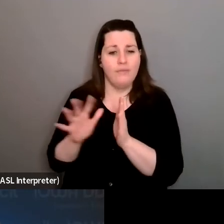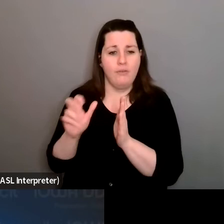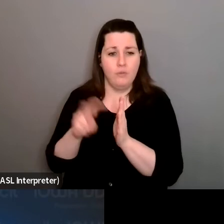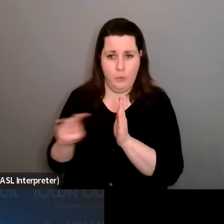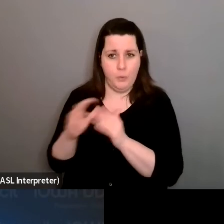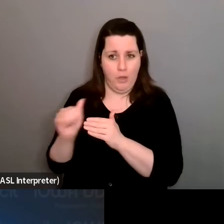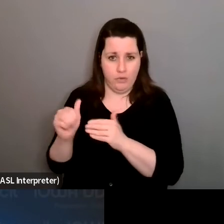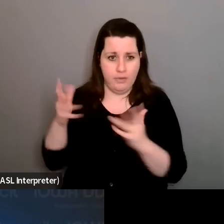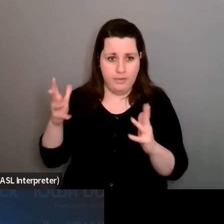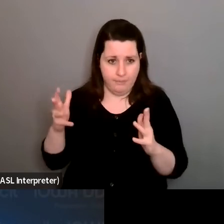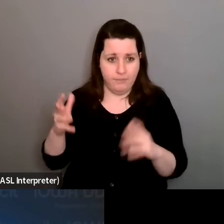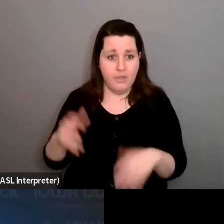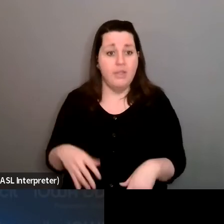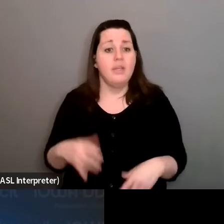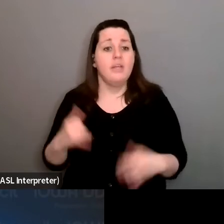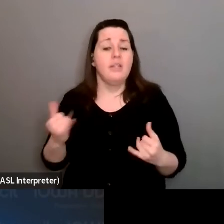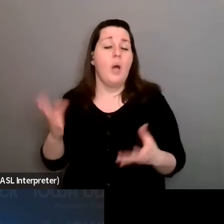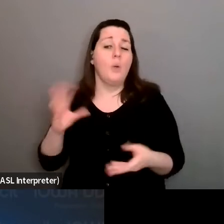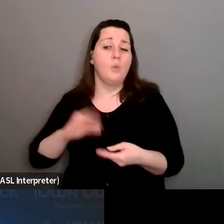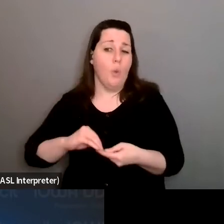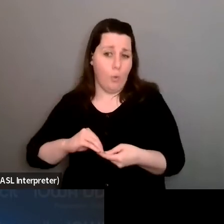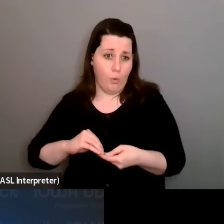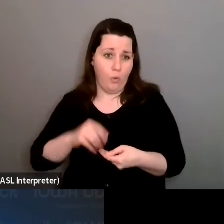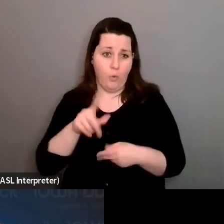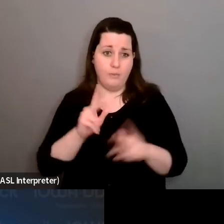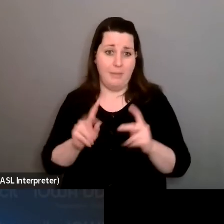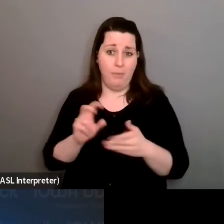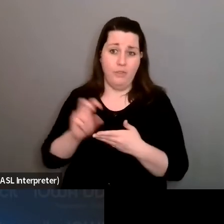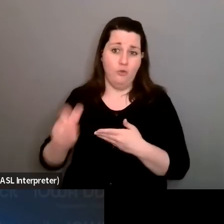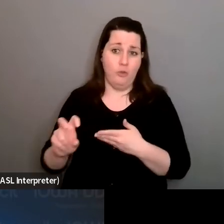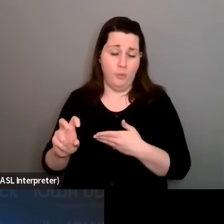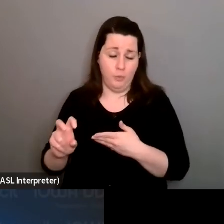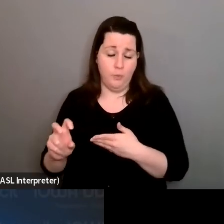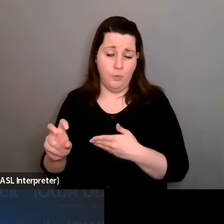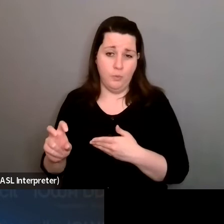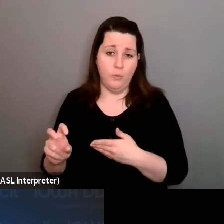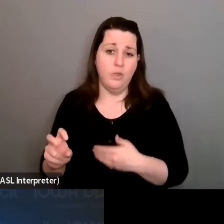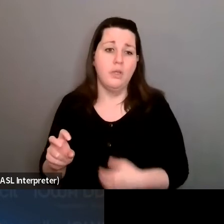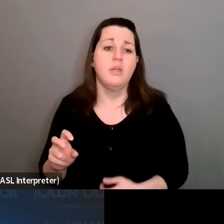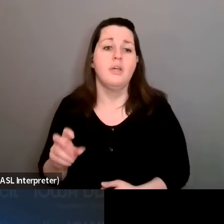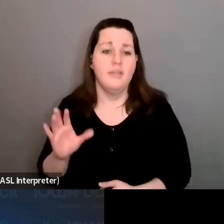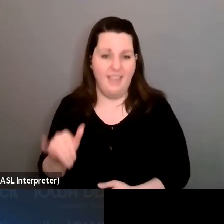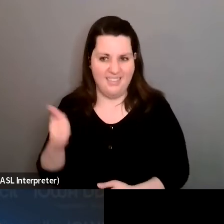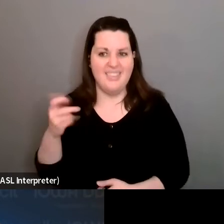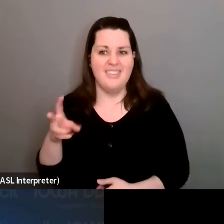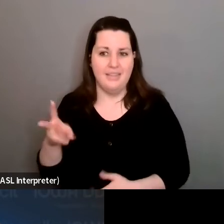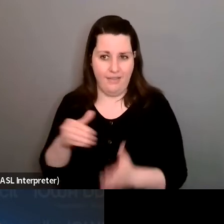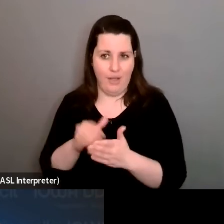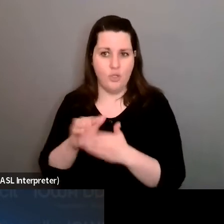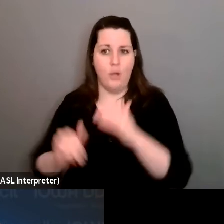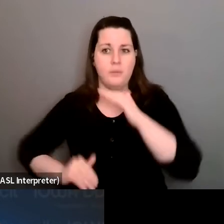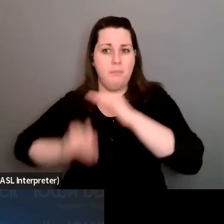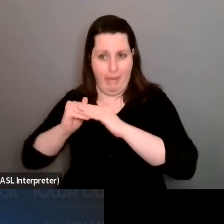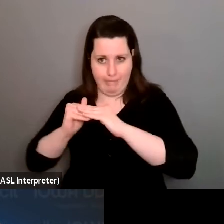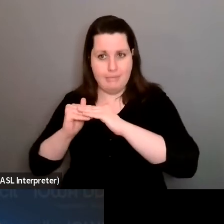$3,522. Now in total, what all of those people contribute to the account, that's where that $16,000 maximum comes